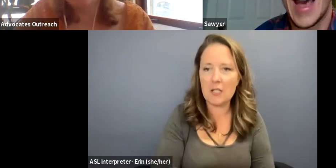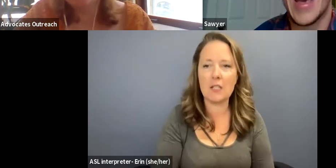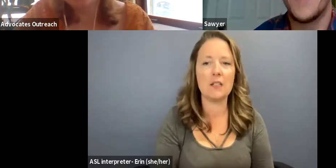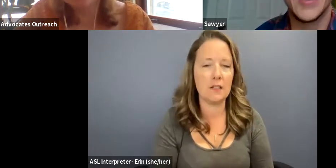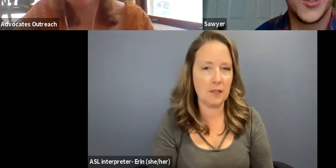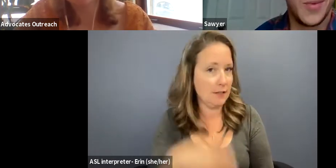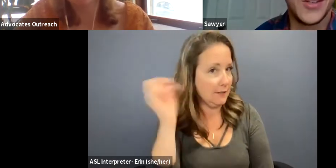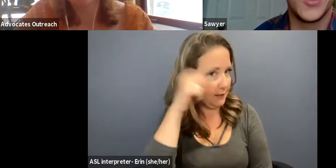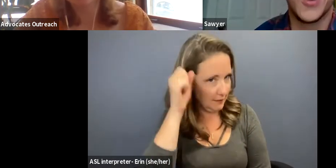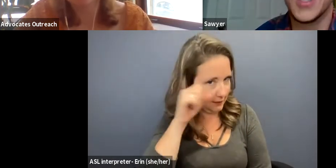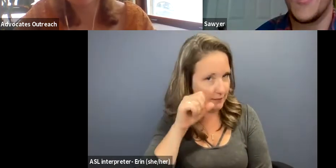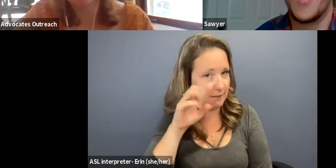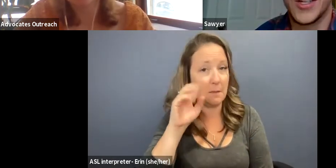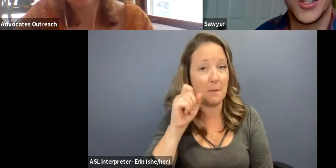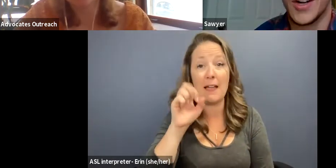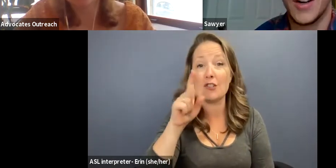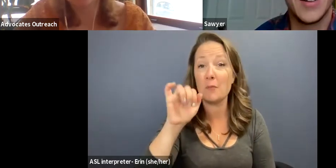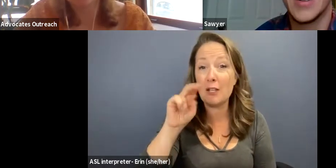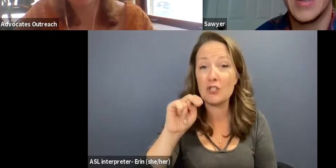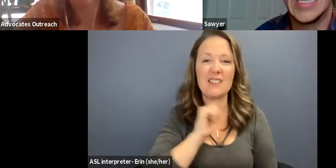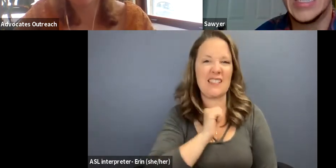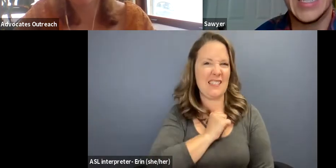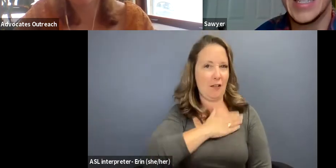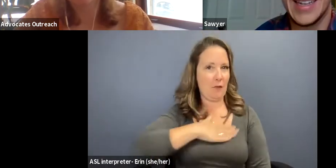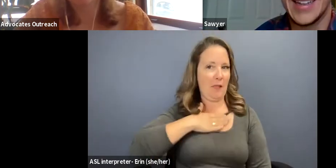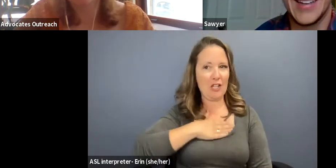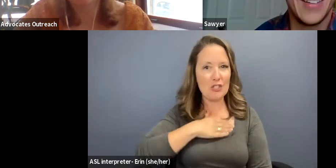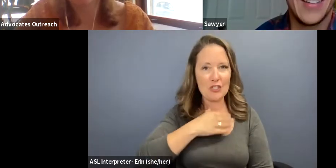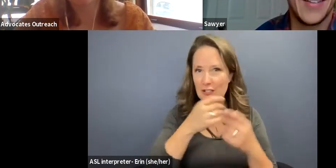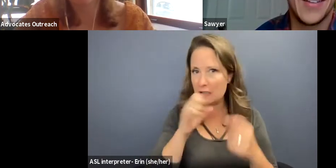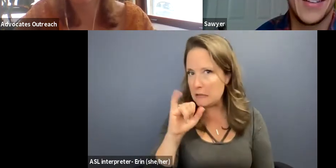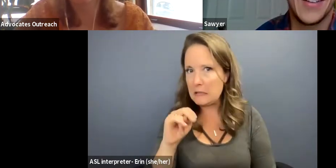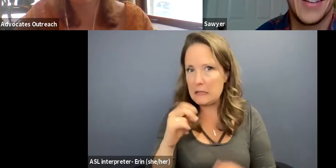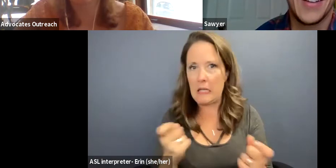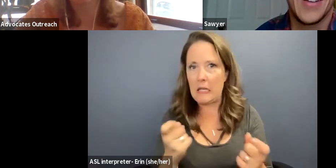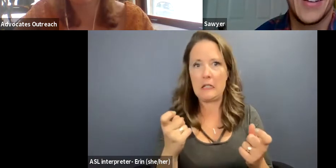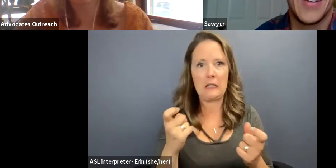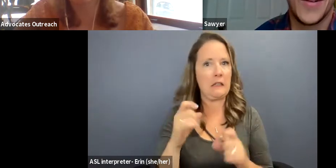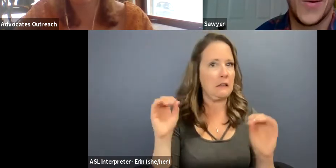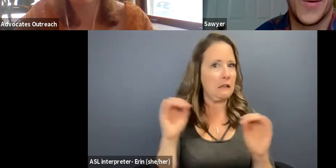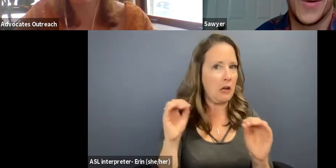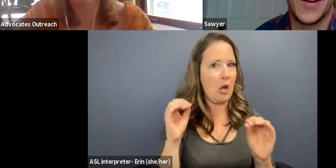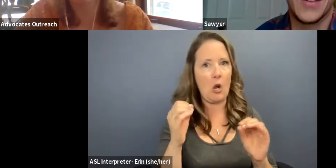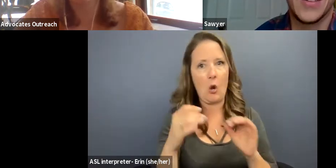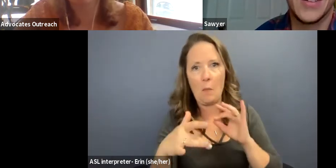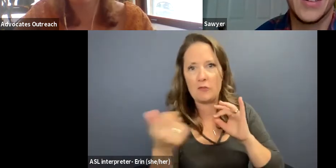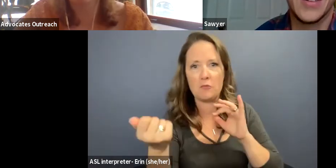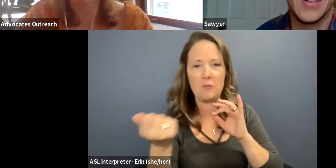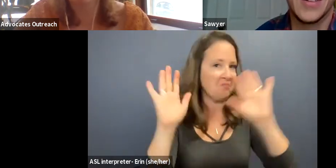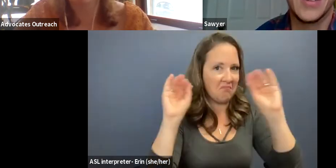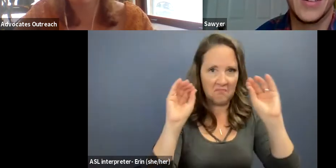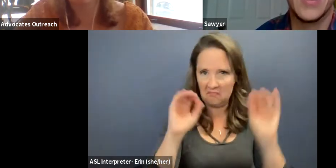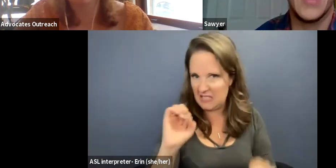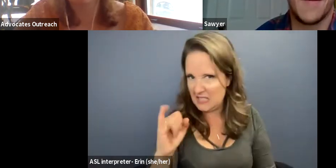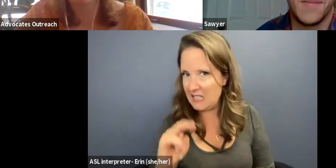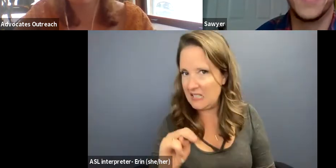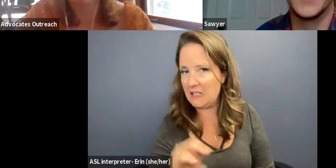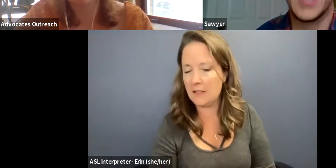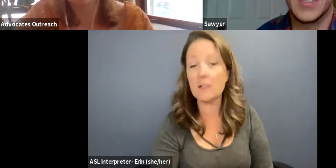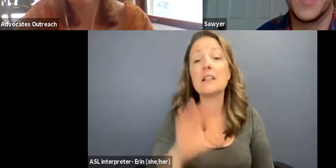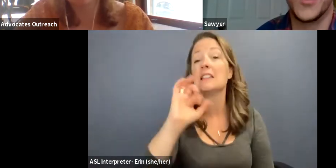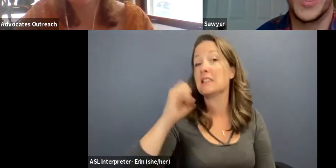discomfort that a lot of us were maybe raised with. And so looking